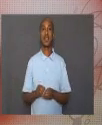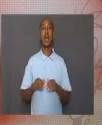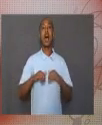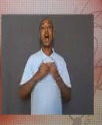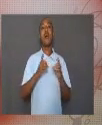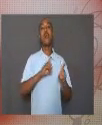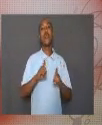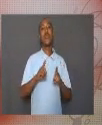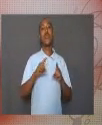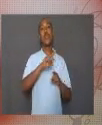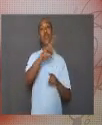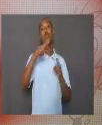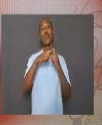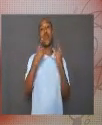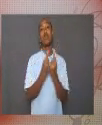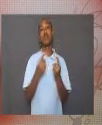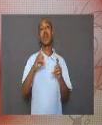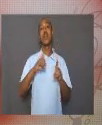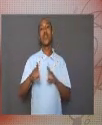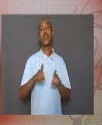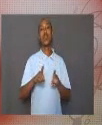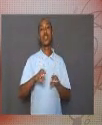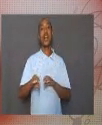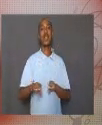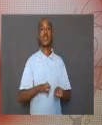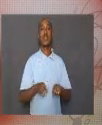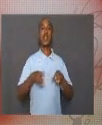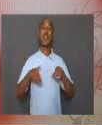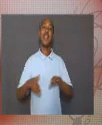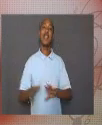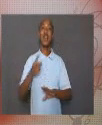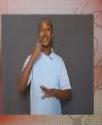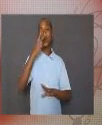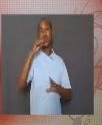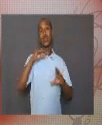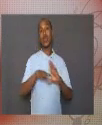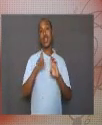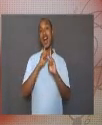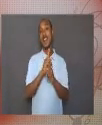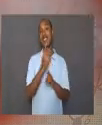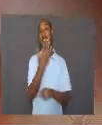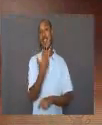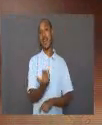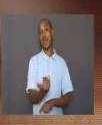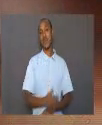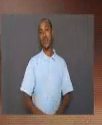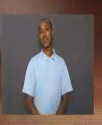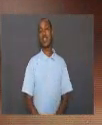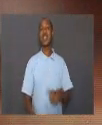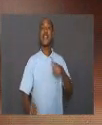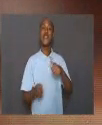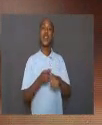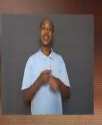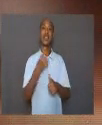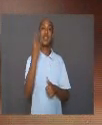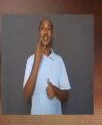your group do with this activity? Let us go through the answers now. The first